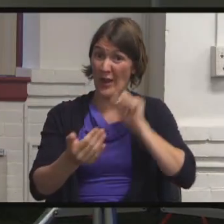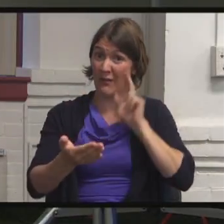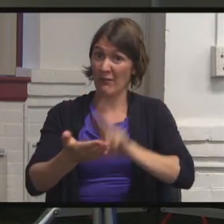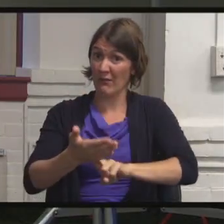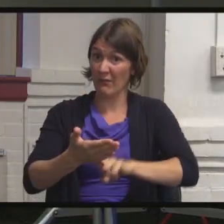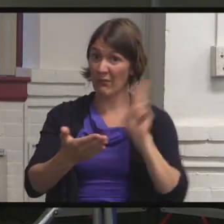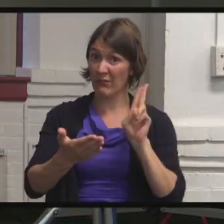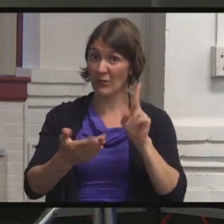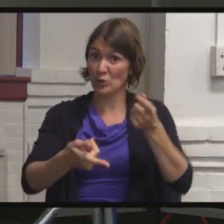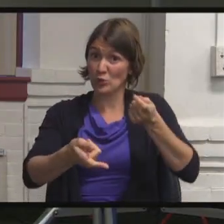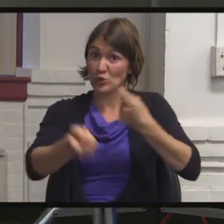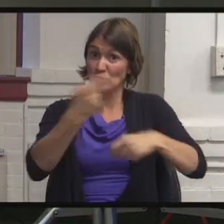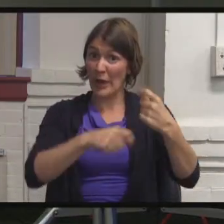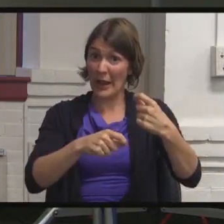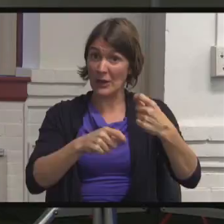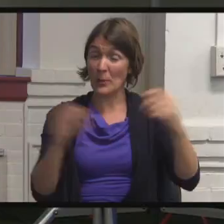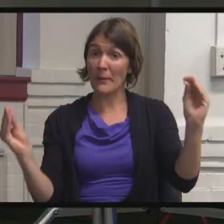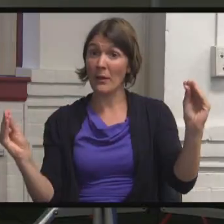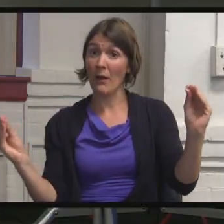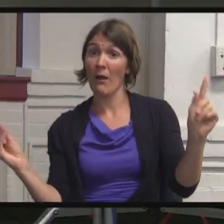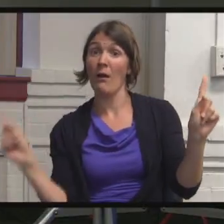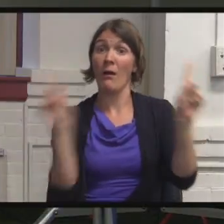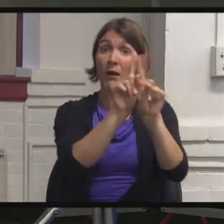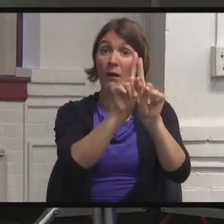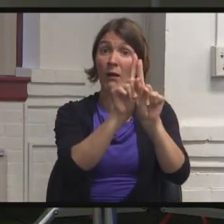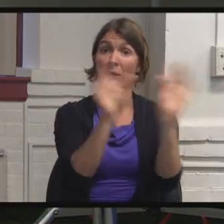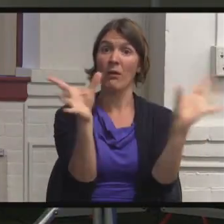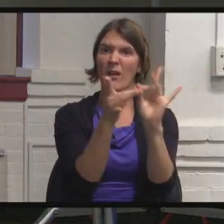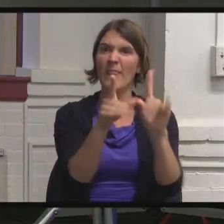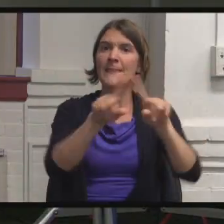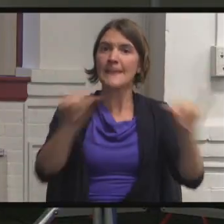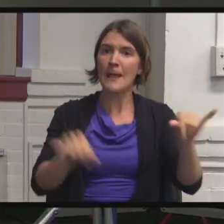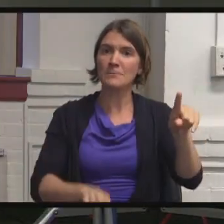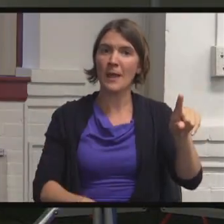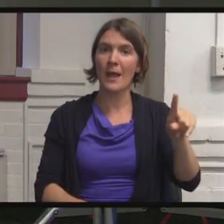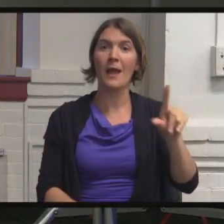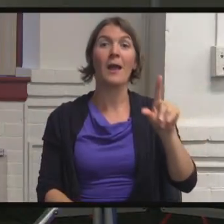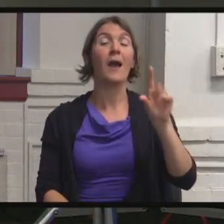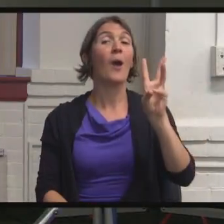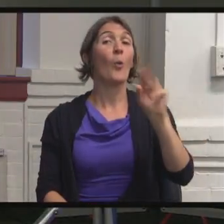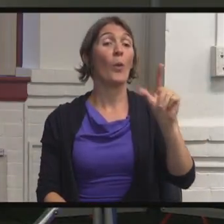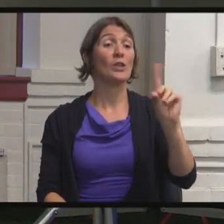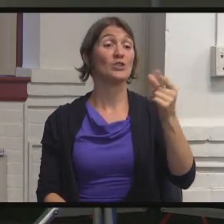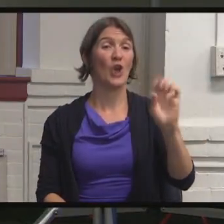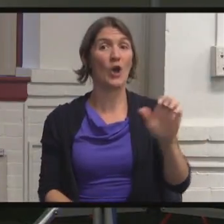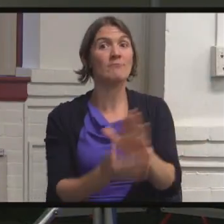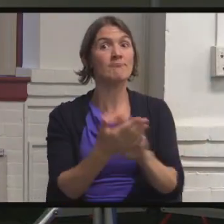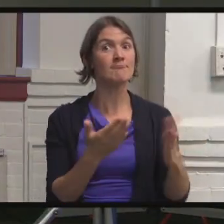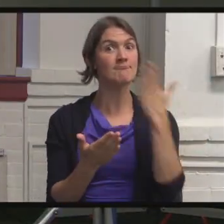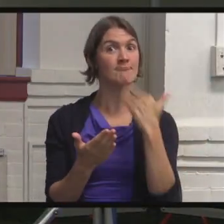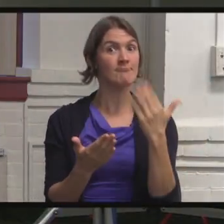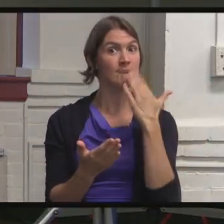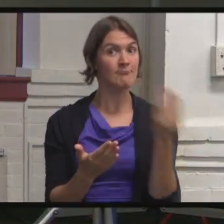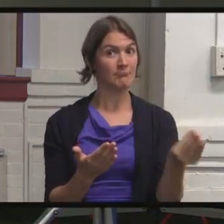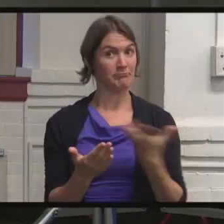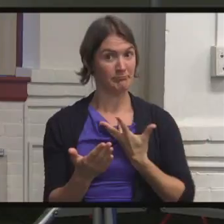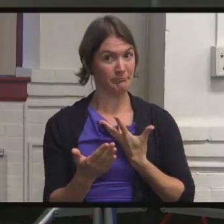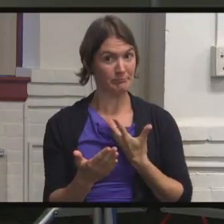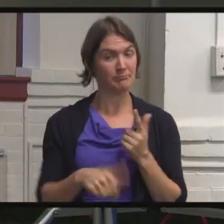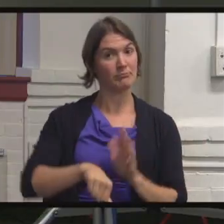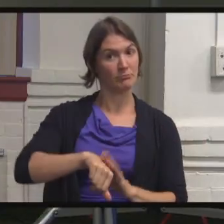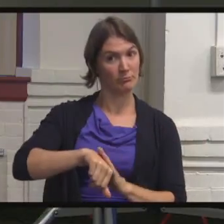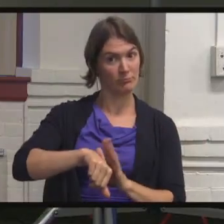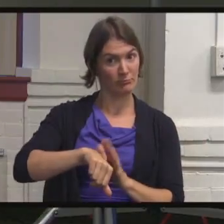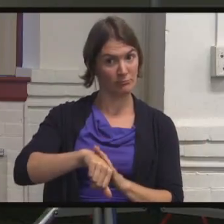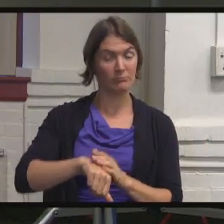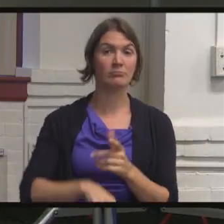legal standpoint to co-locate on an existing tower. Mr. Dodge has been very kind to share that, in fact, one of the consequences for